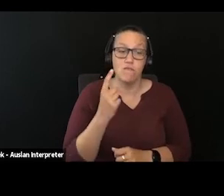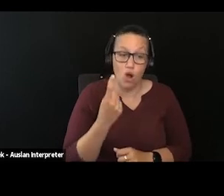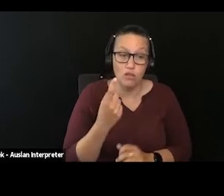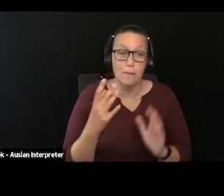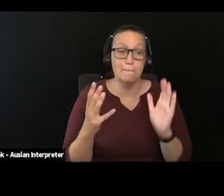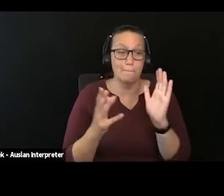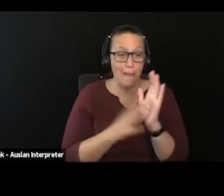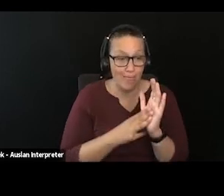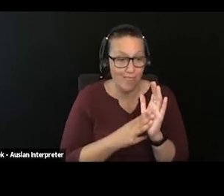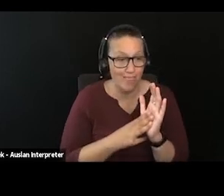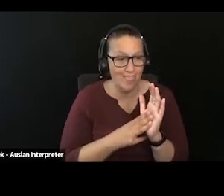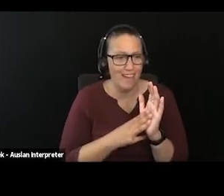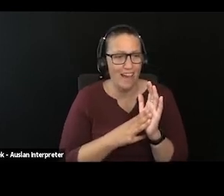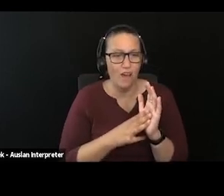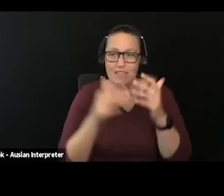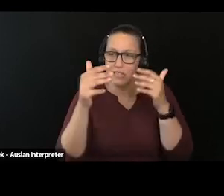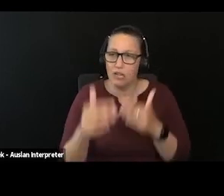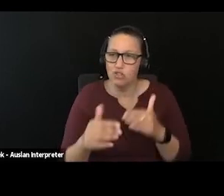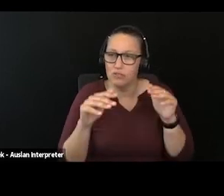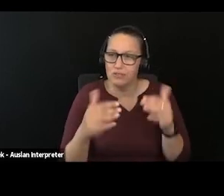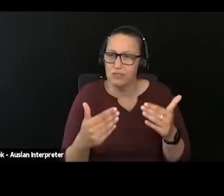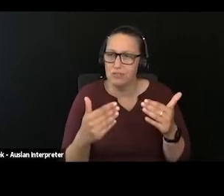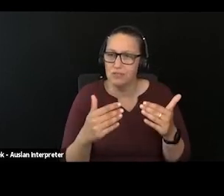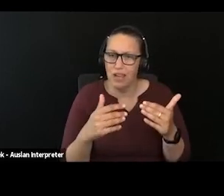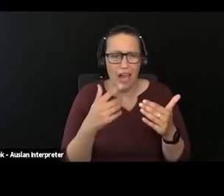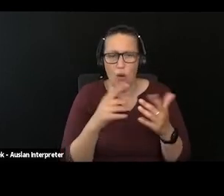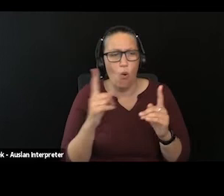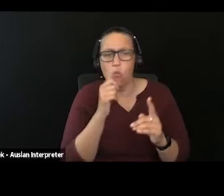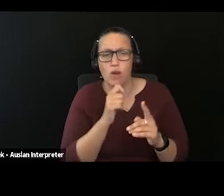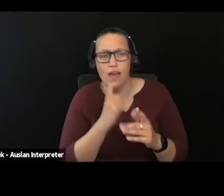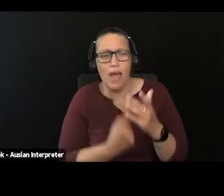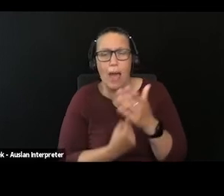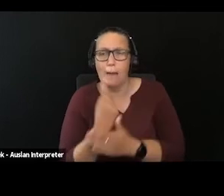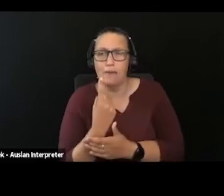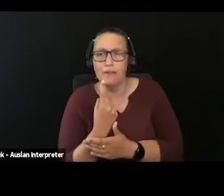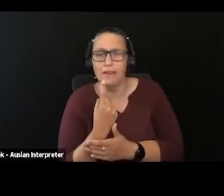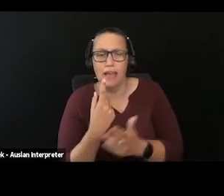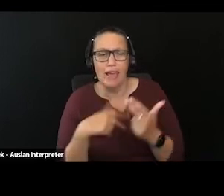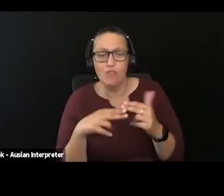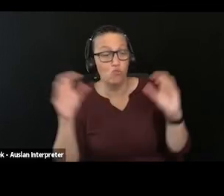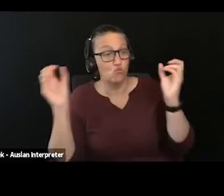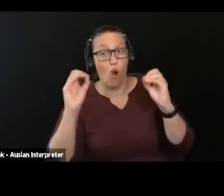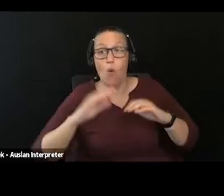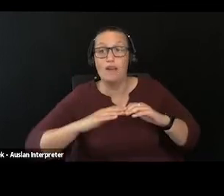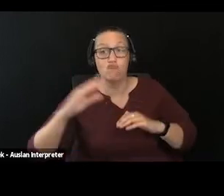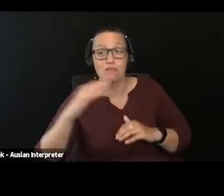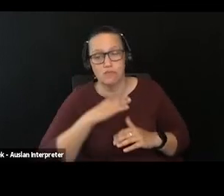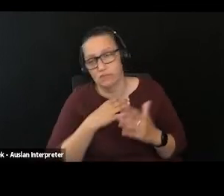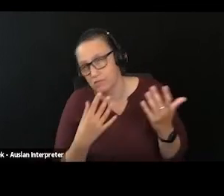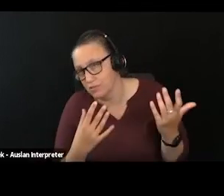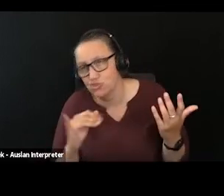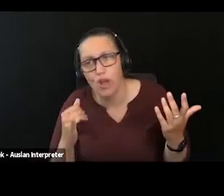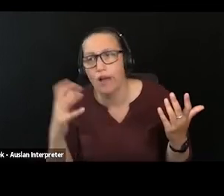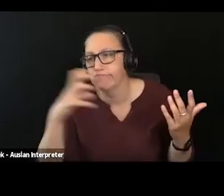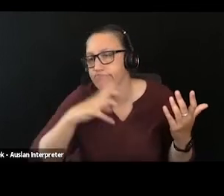induction. What would happen if there was no increased risk? Of course, this is an extreme assumption, and it's just to give us